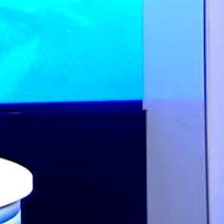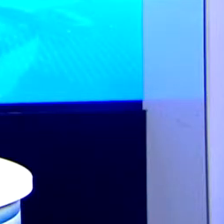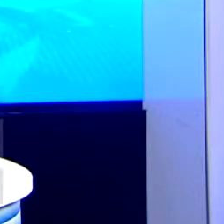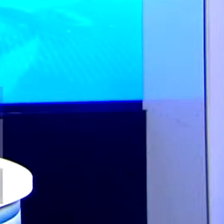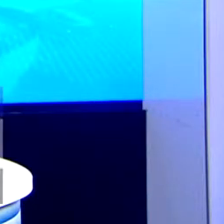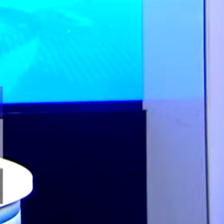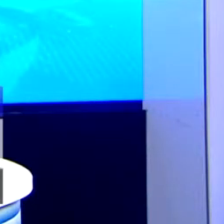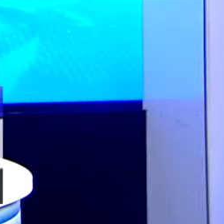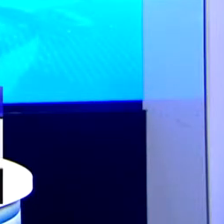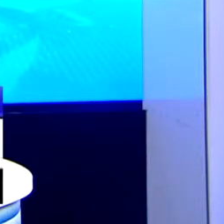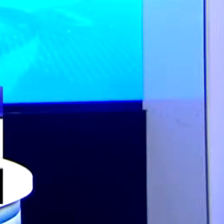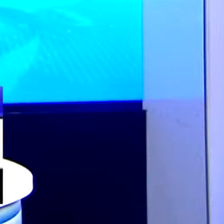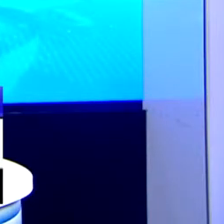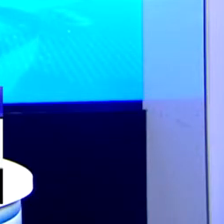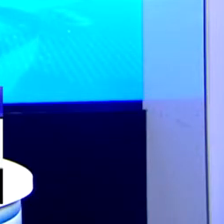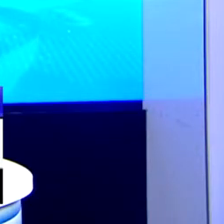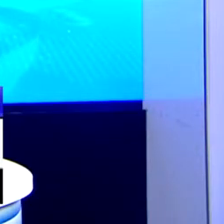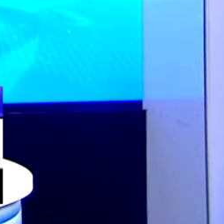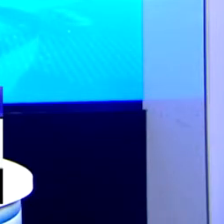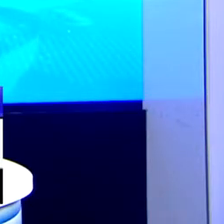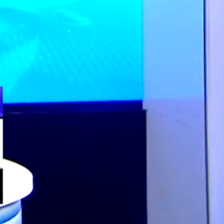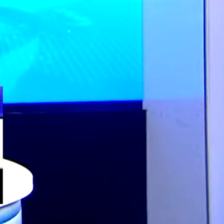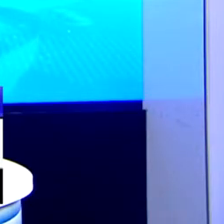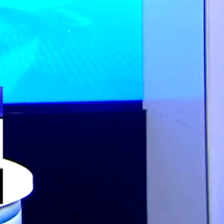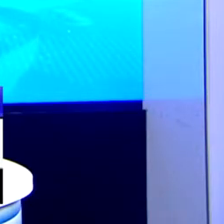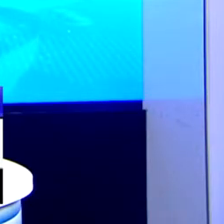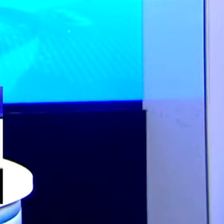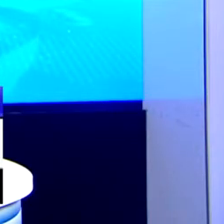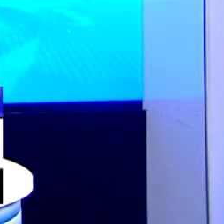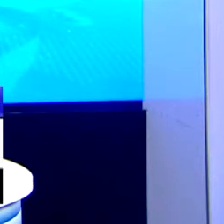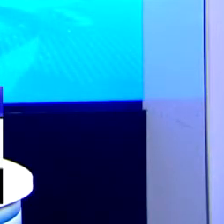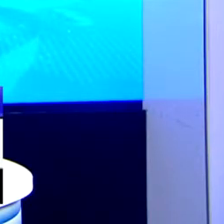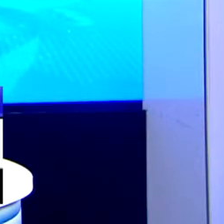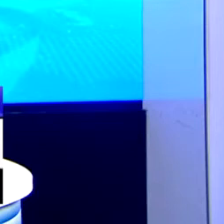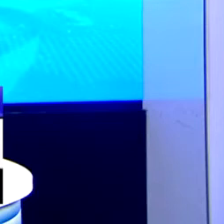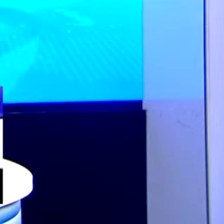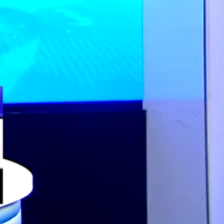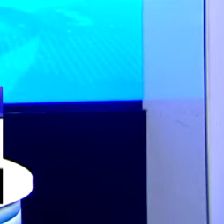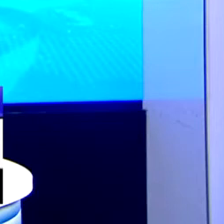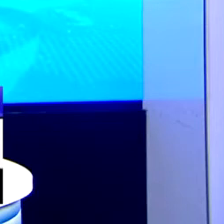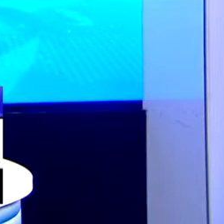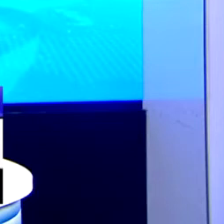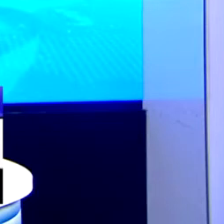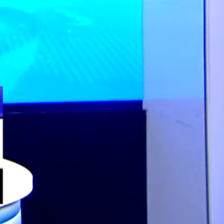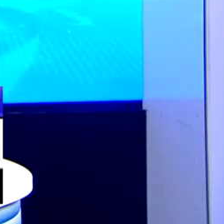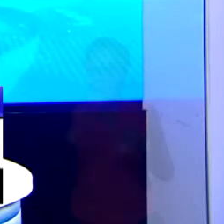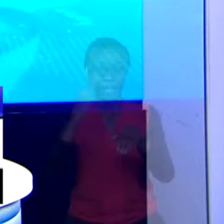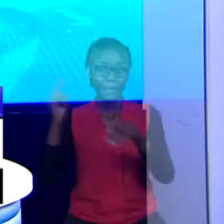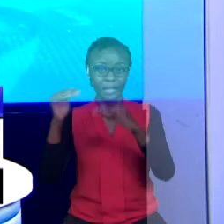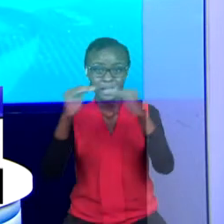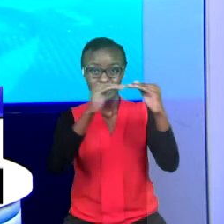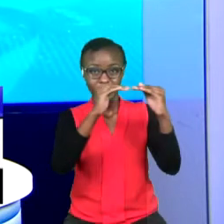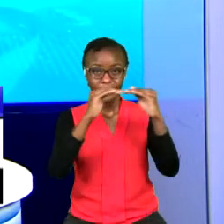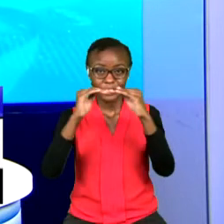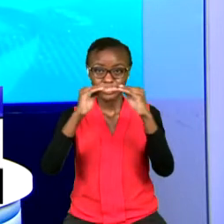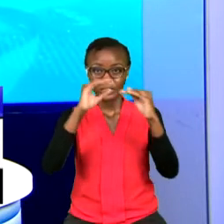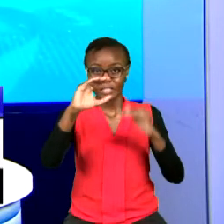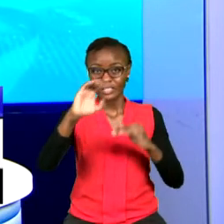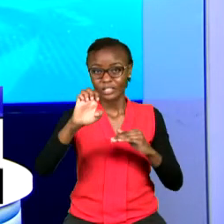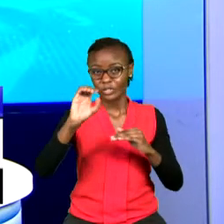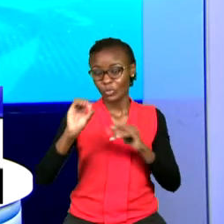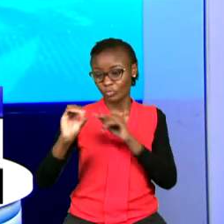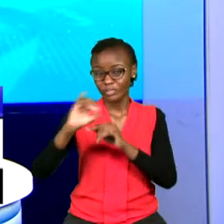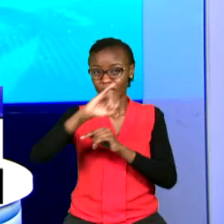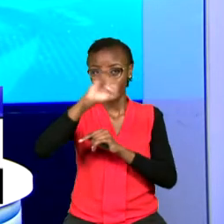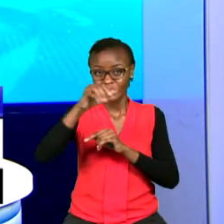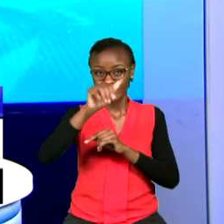Indeed, that was a mouth-watering conversation with one of the greatest bankers of all time, Equity Group Managing Director and CEO Dr.